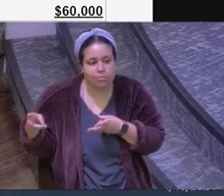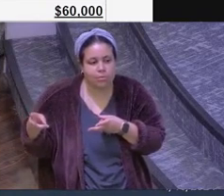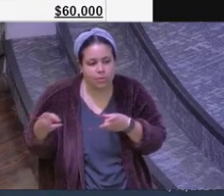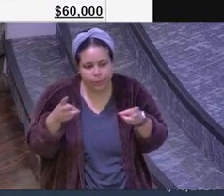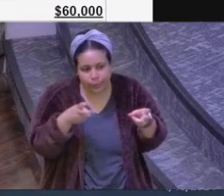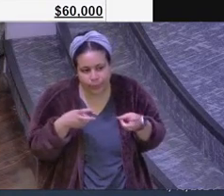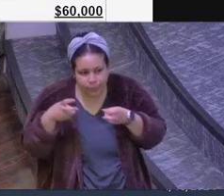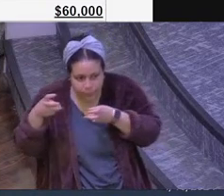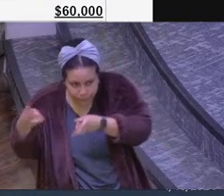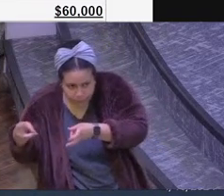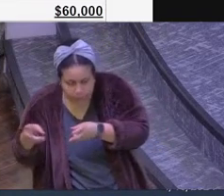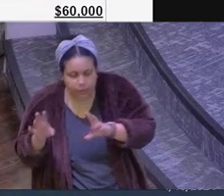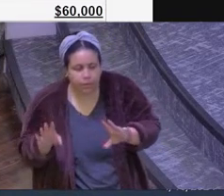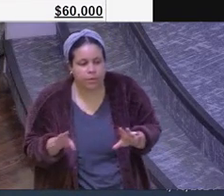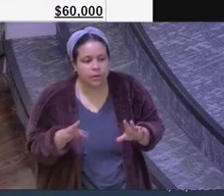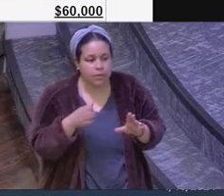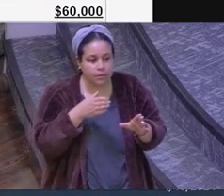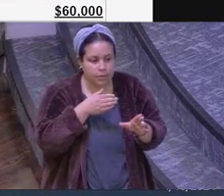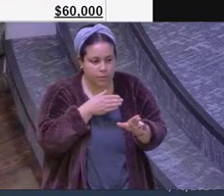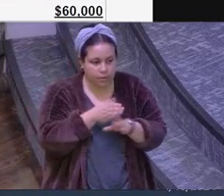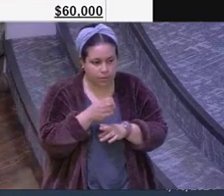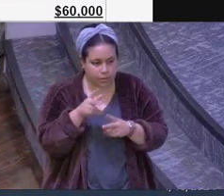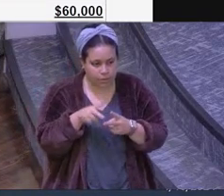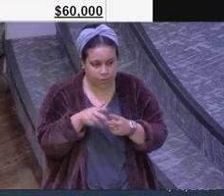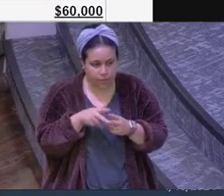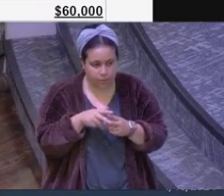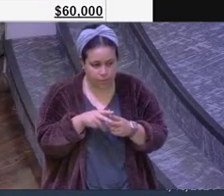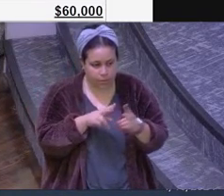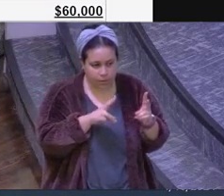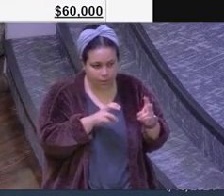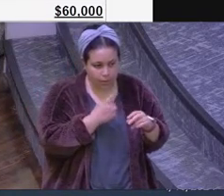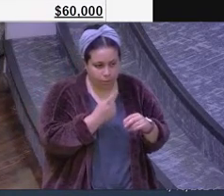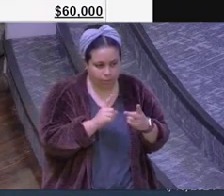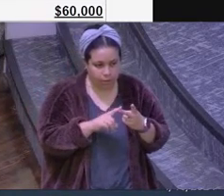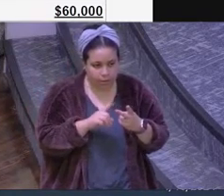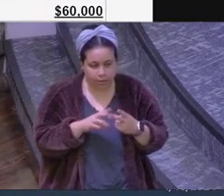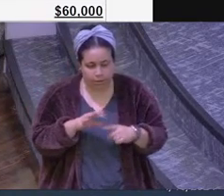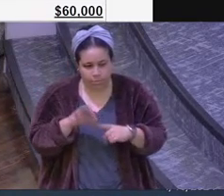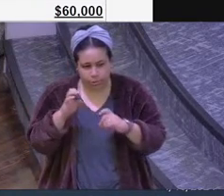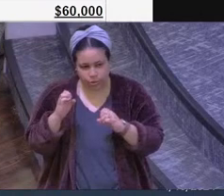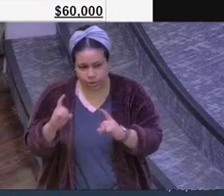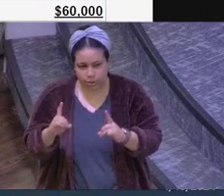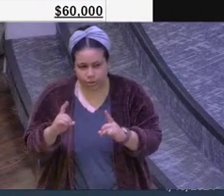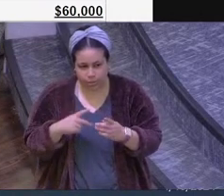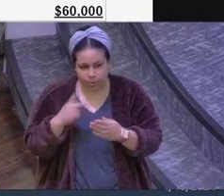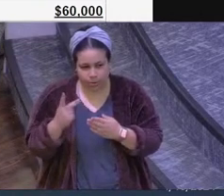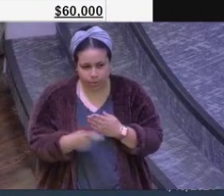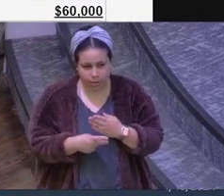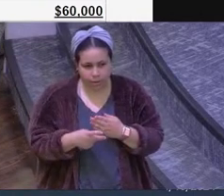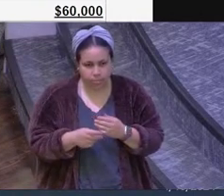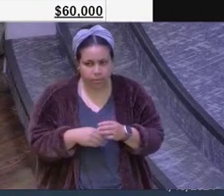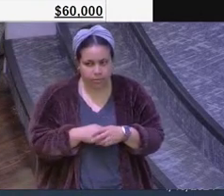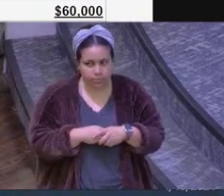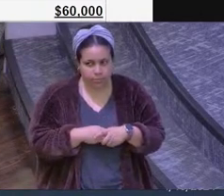two contributors to indirect costs are our Title I program and our special education program. So that's where the